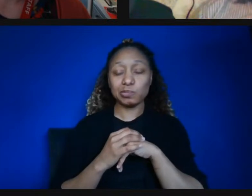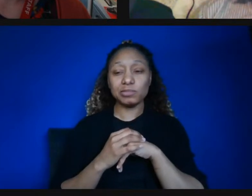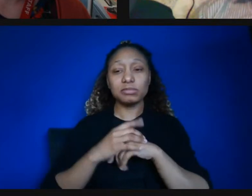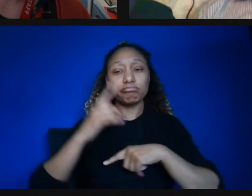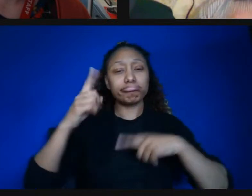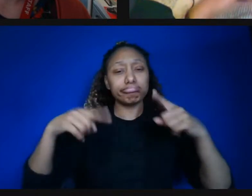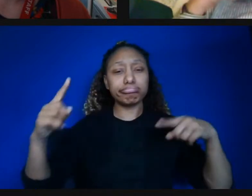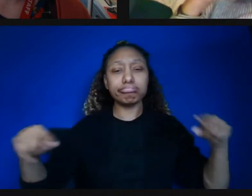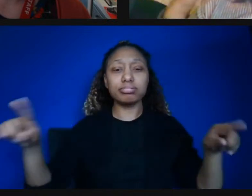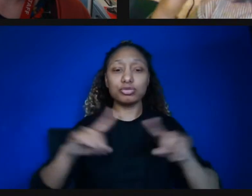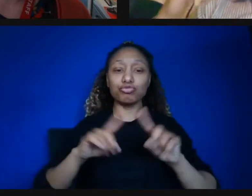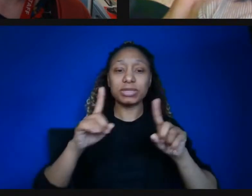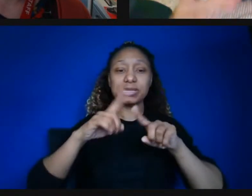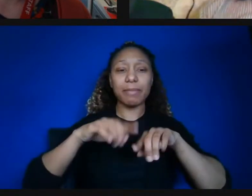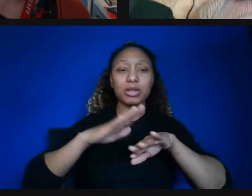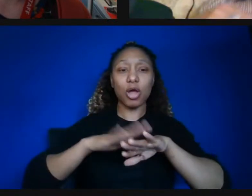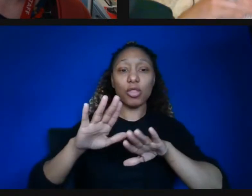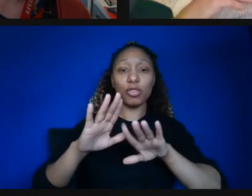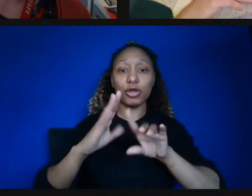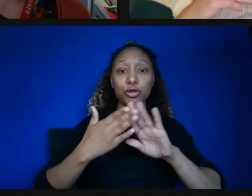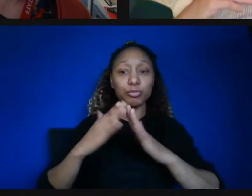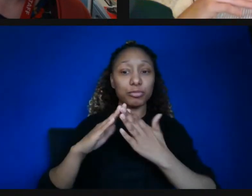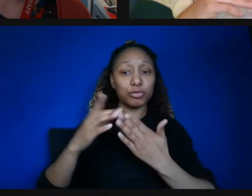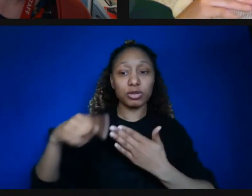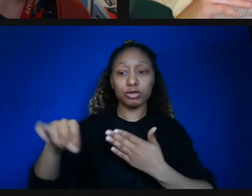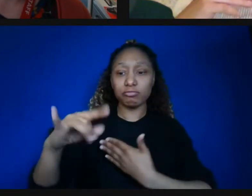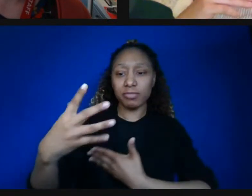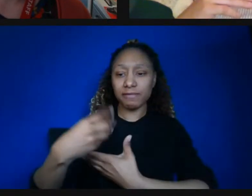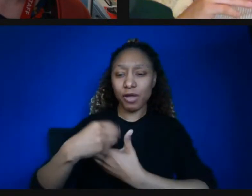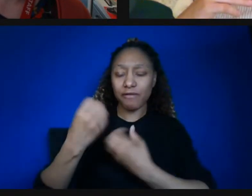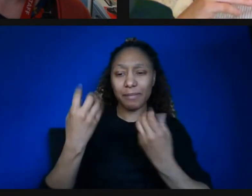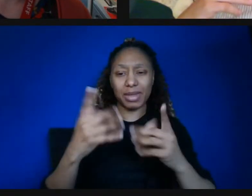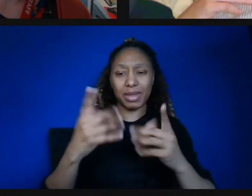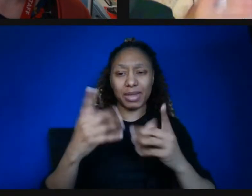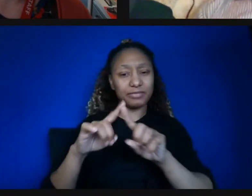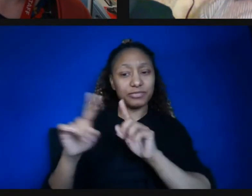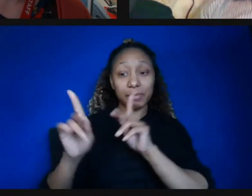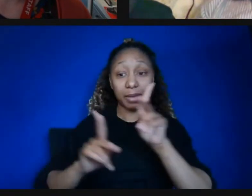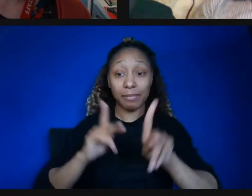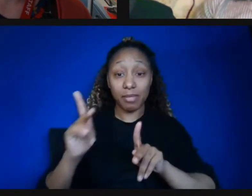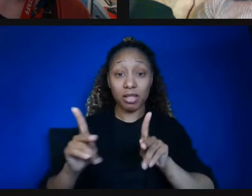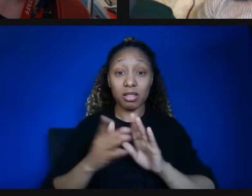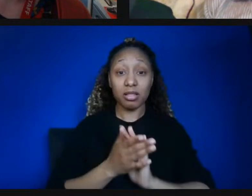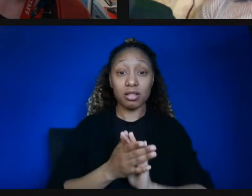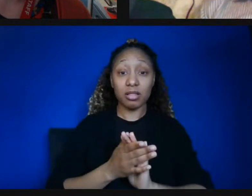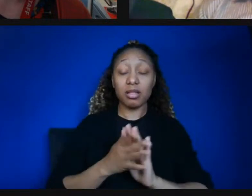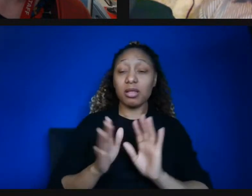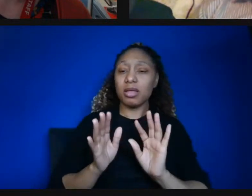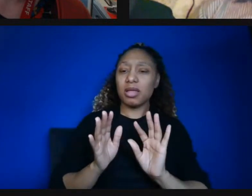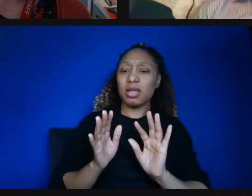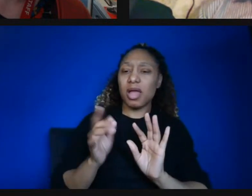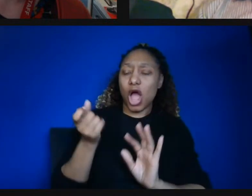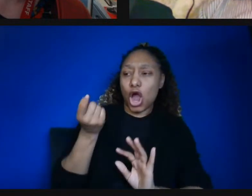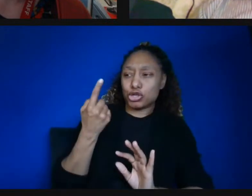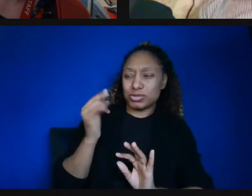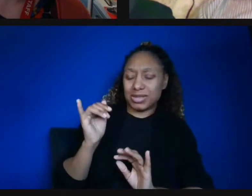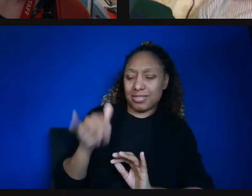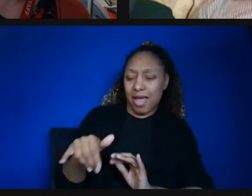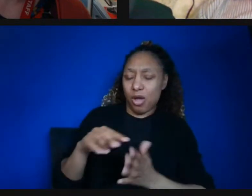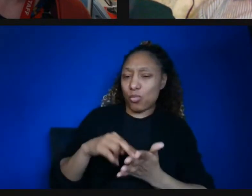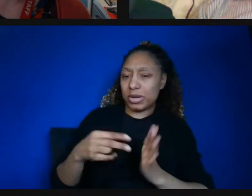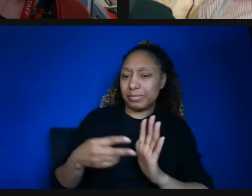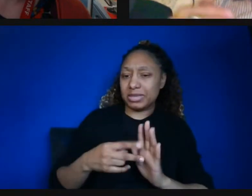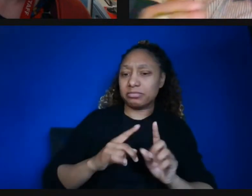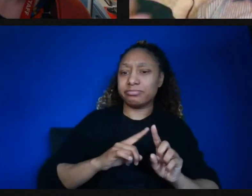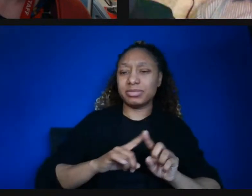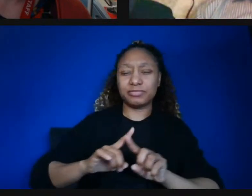community you're with. There are many different definitions. There's many different people interpret sovereignty very differently. By definition,